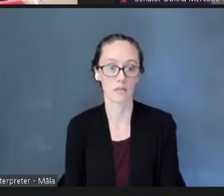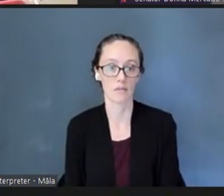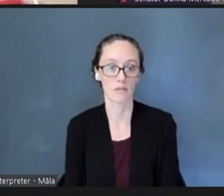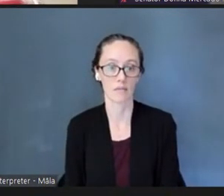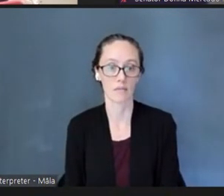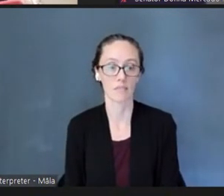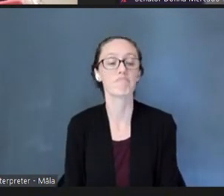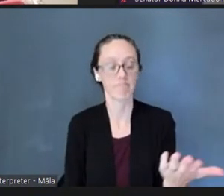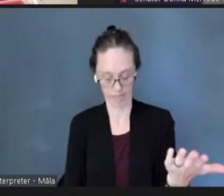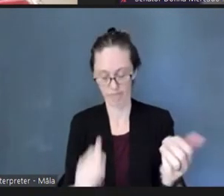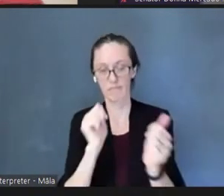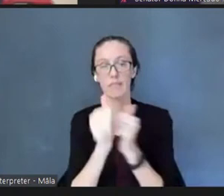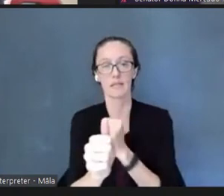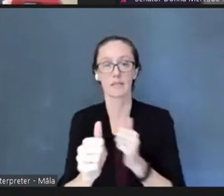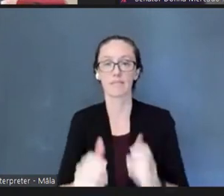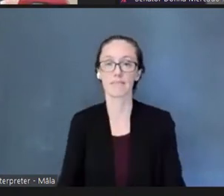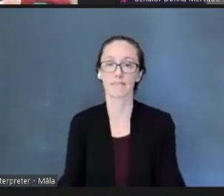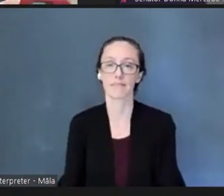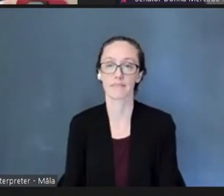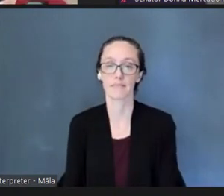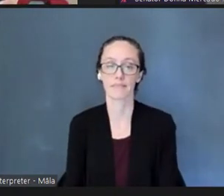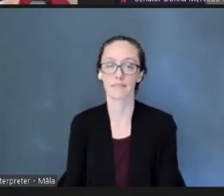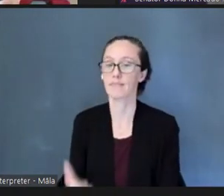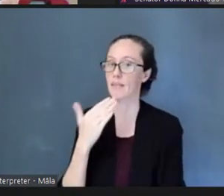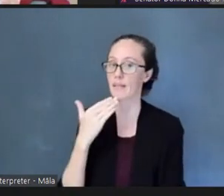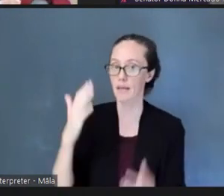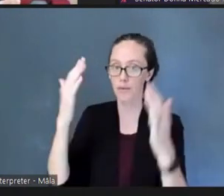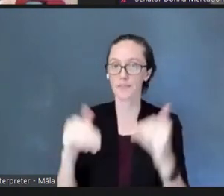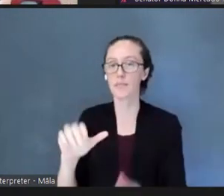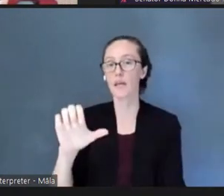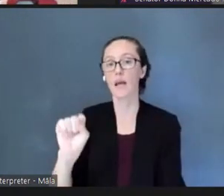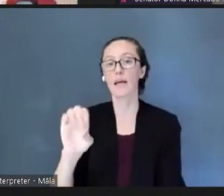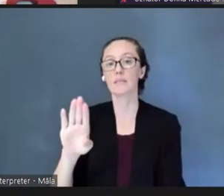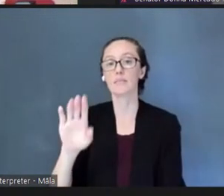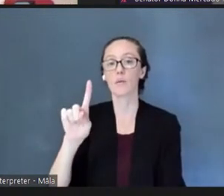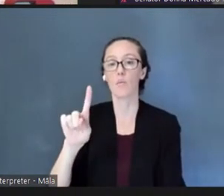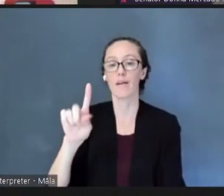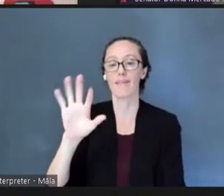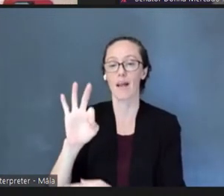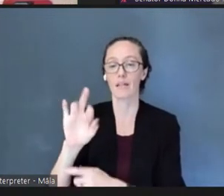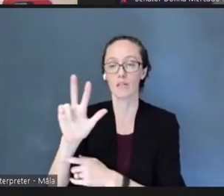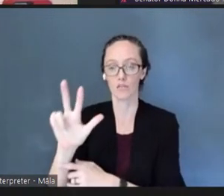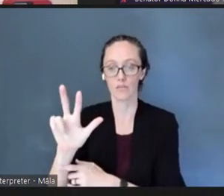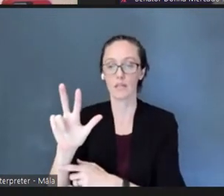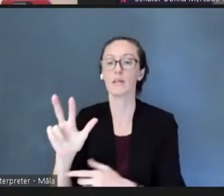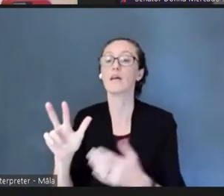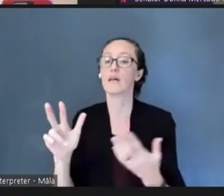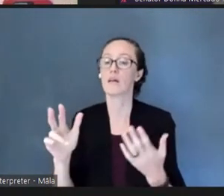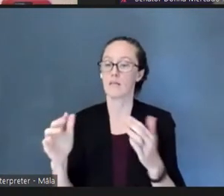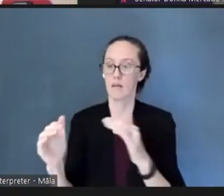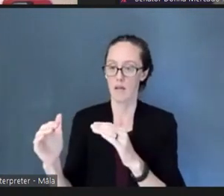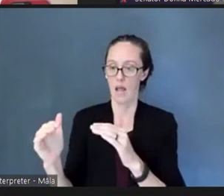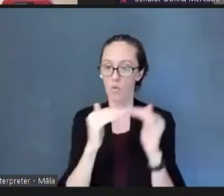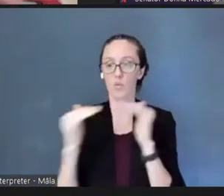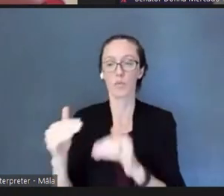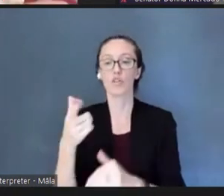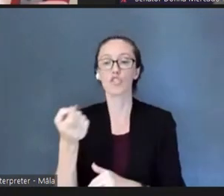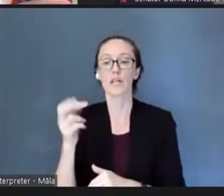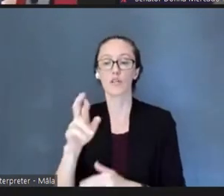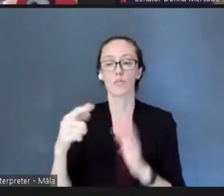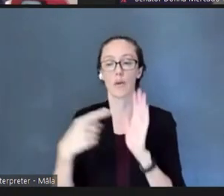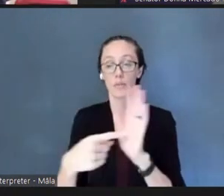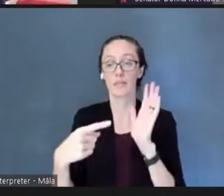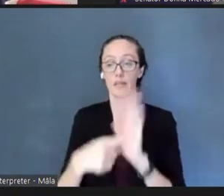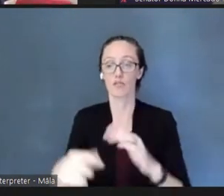Chair, your recommendation is adopted. Thank you. Next up is SB 193 relating to equitable gender representation on corporate boards.